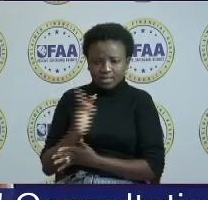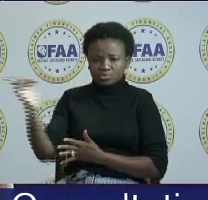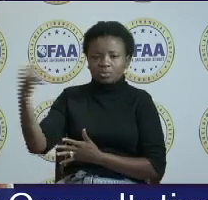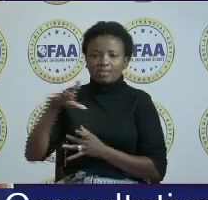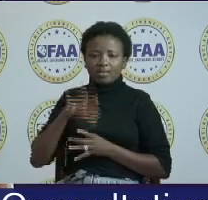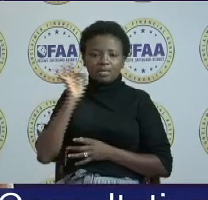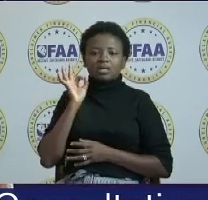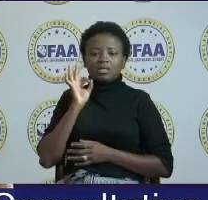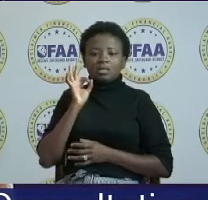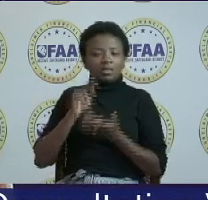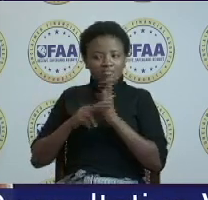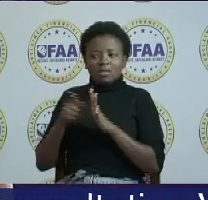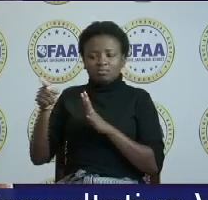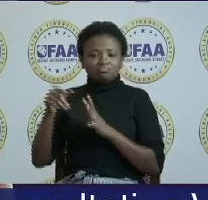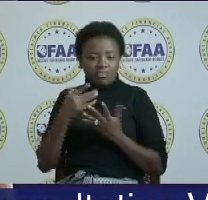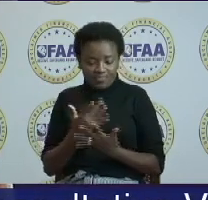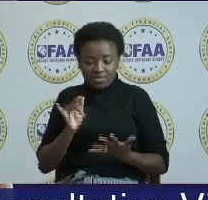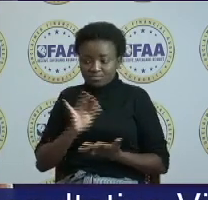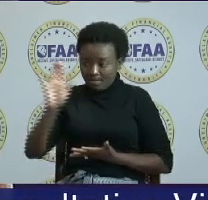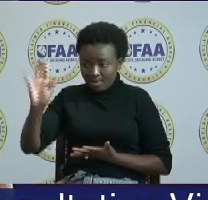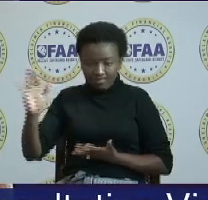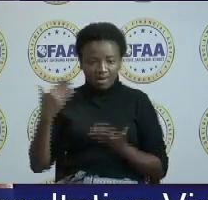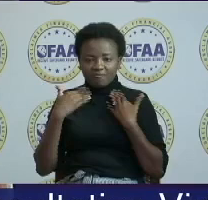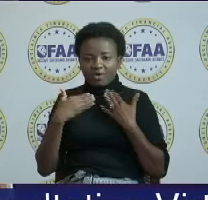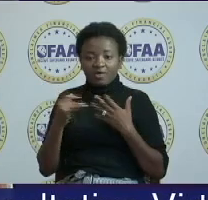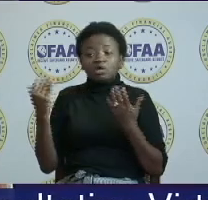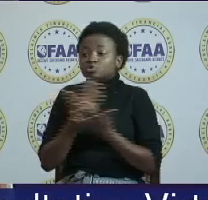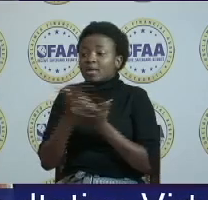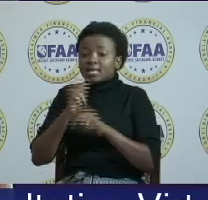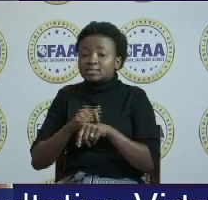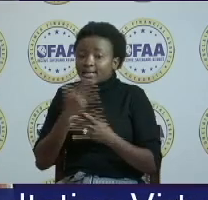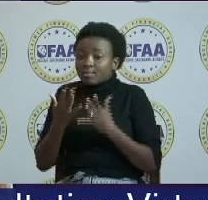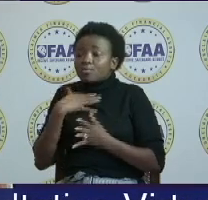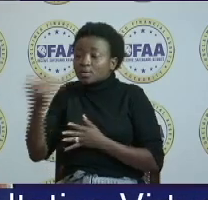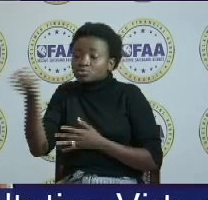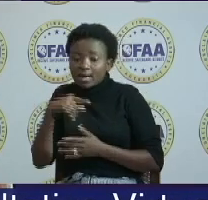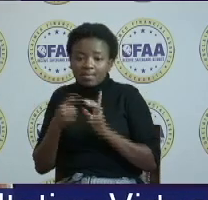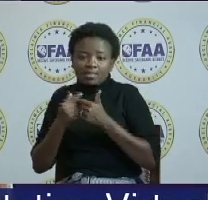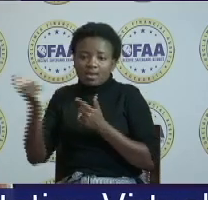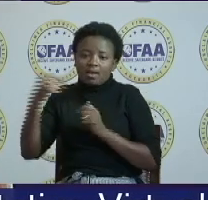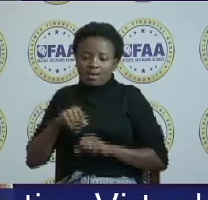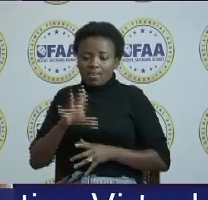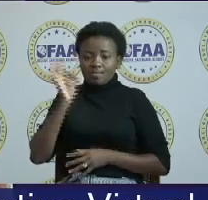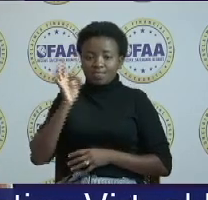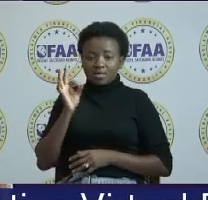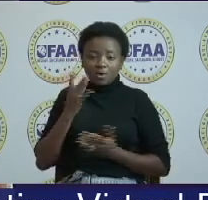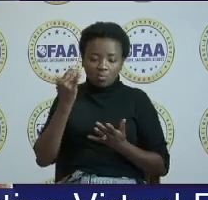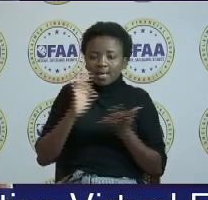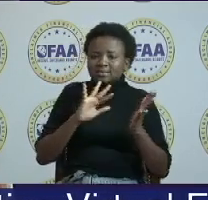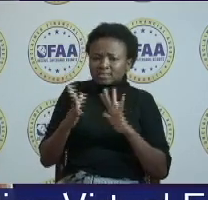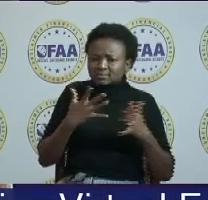unification. So it's good we have that clear, because I think people could have read the law and mistook that to mean that then after 10